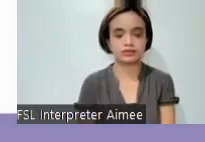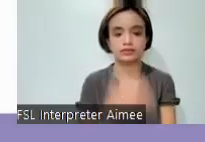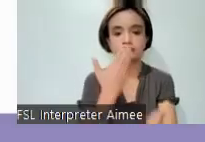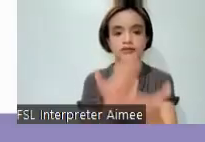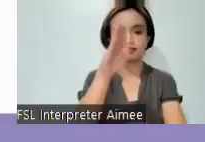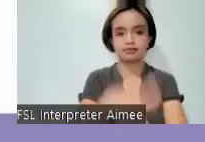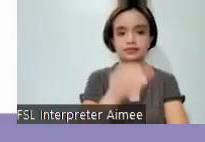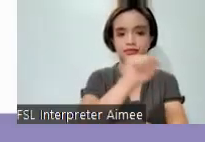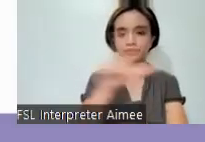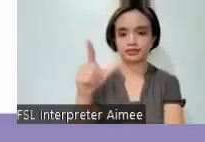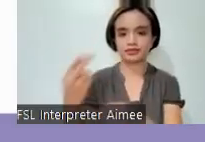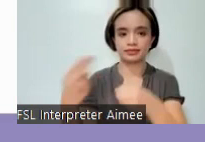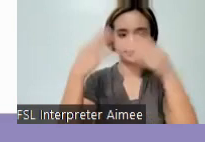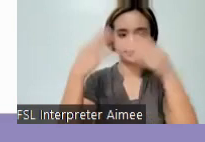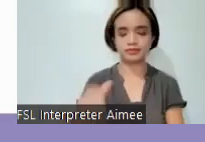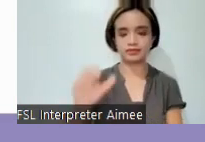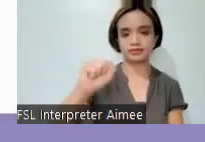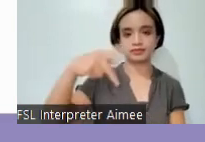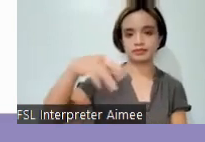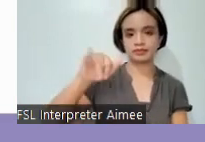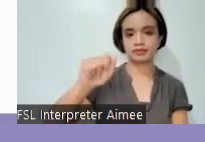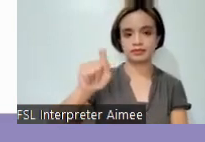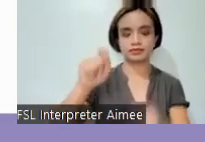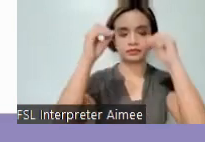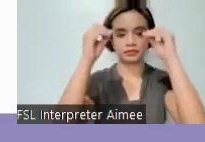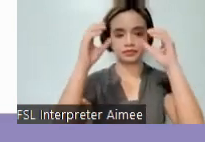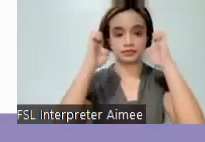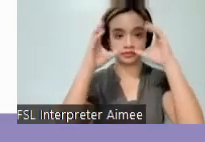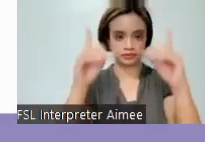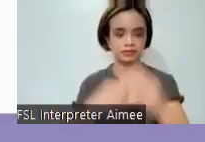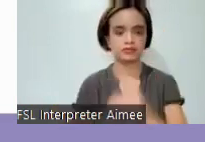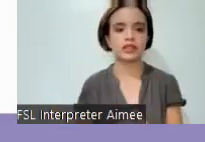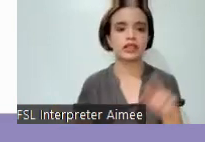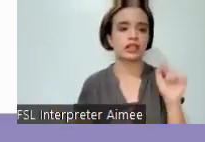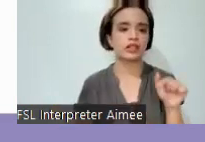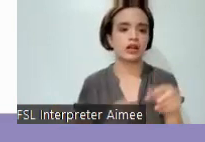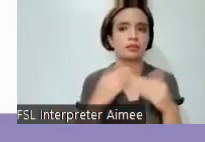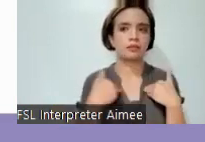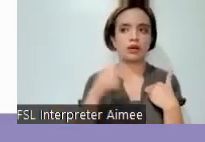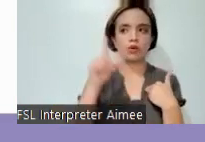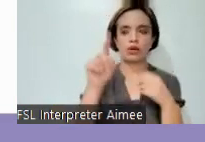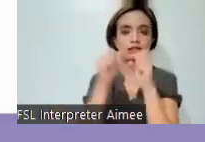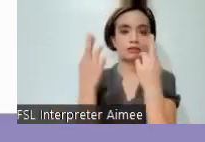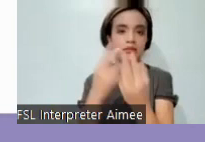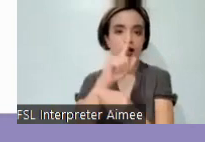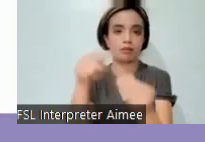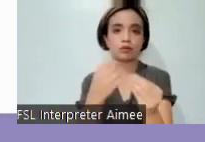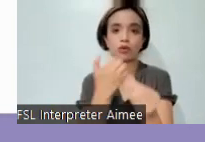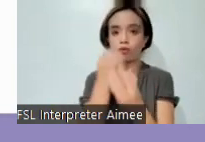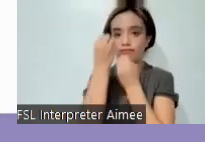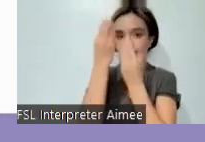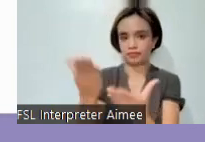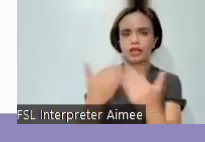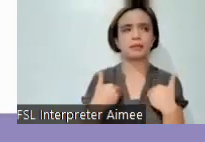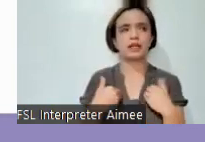all participants of SIPAT Education. In one webinar on disinformation, one of the questions asked during the